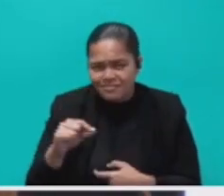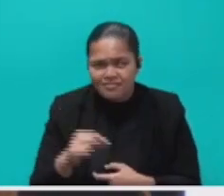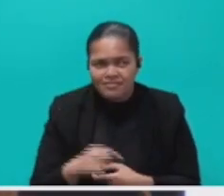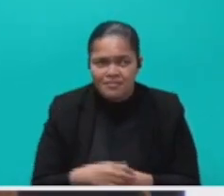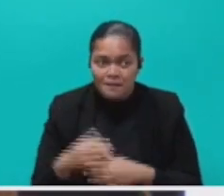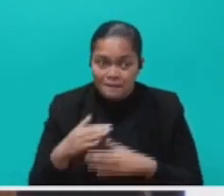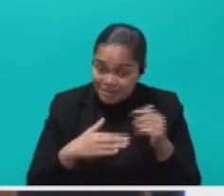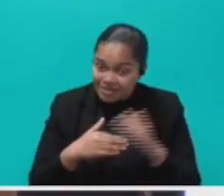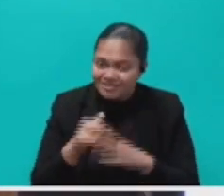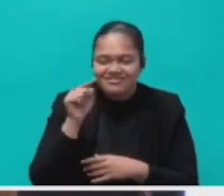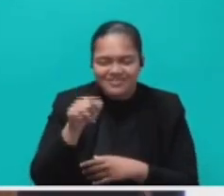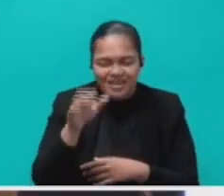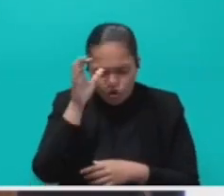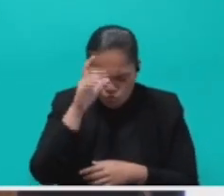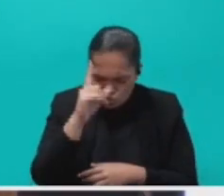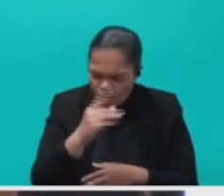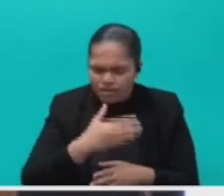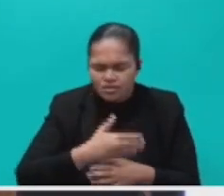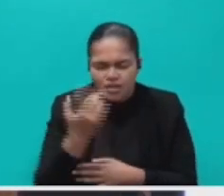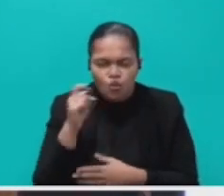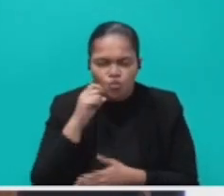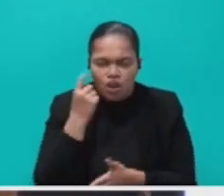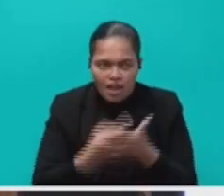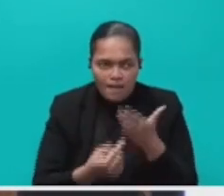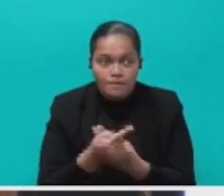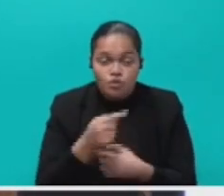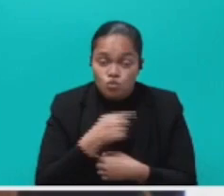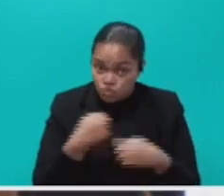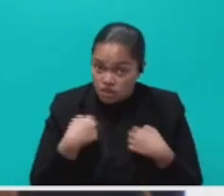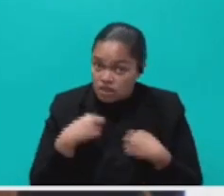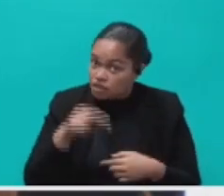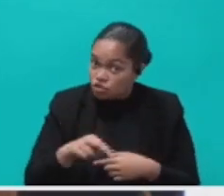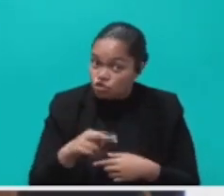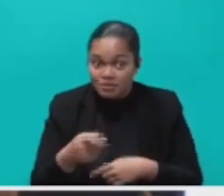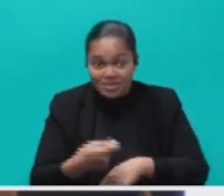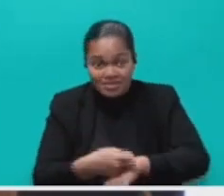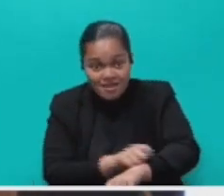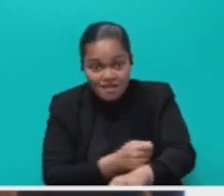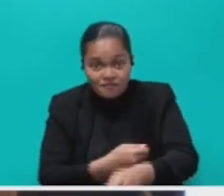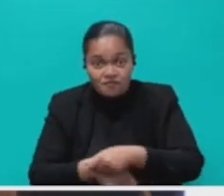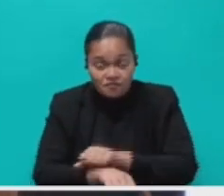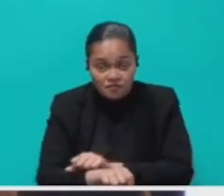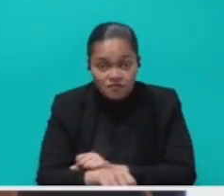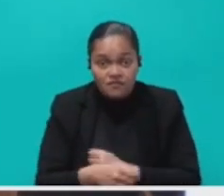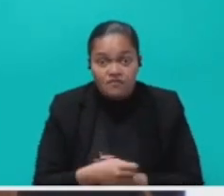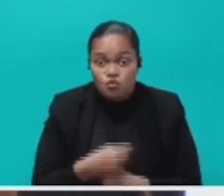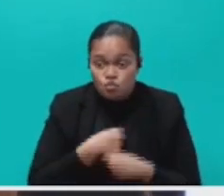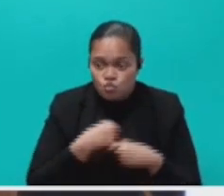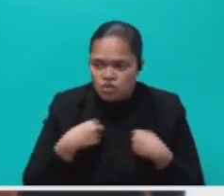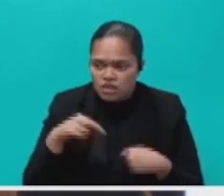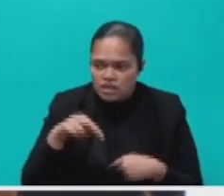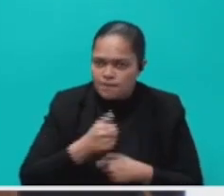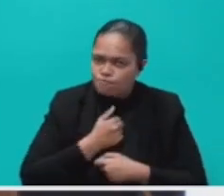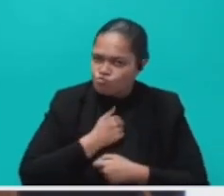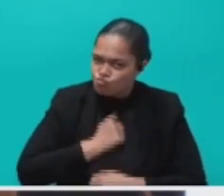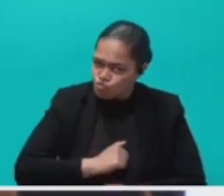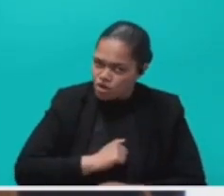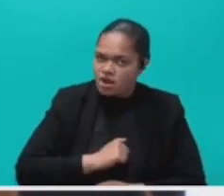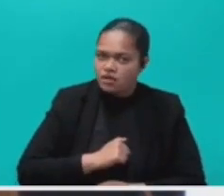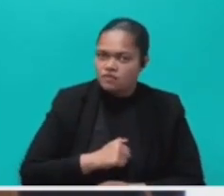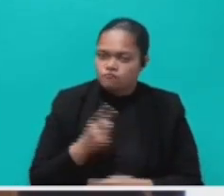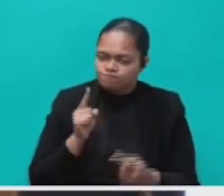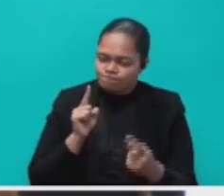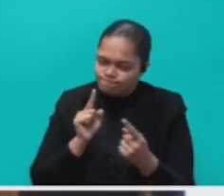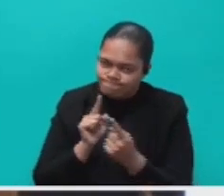build that country. One day it will happen. We have to be tough. I think we have to be brave enough to